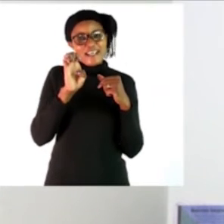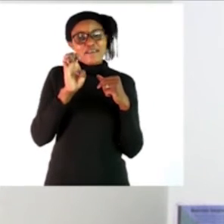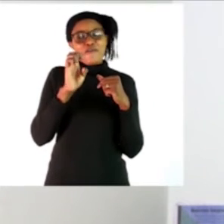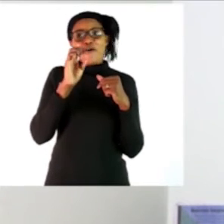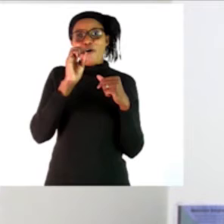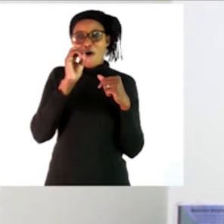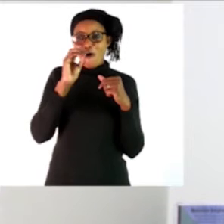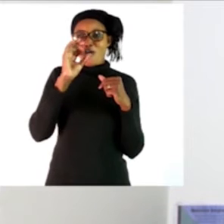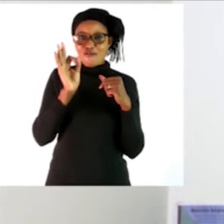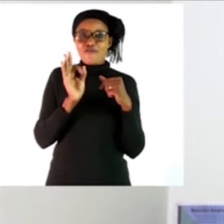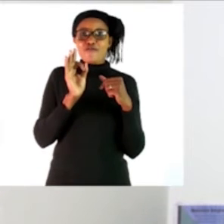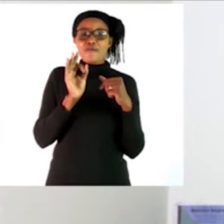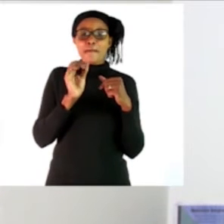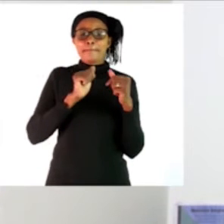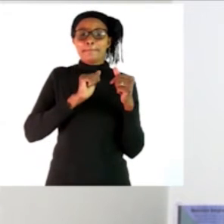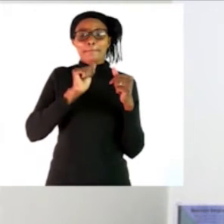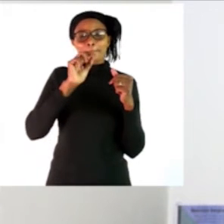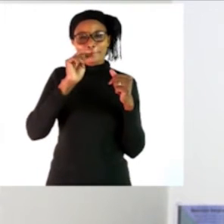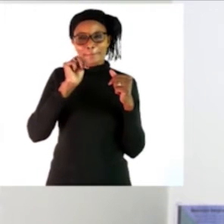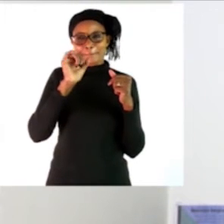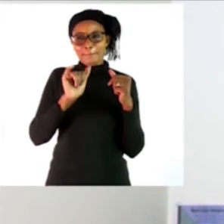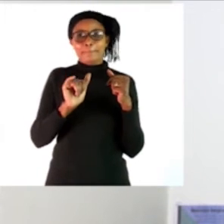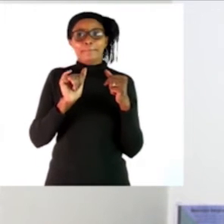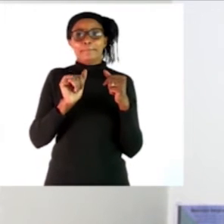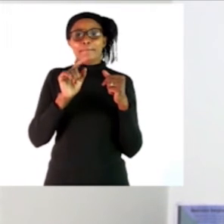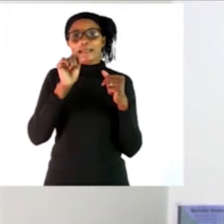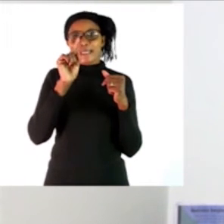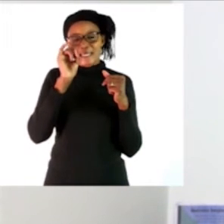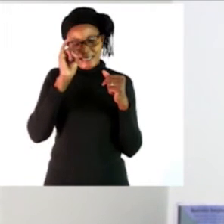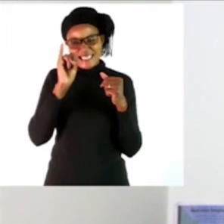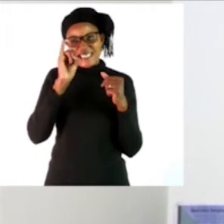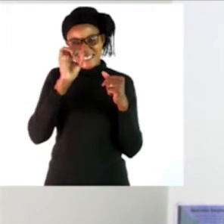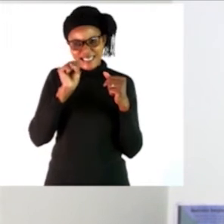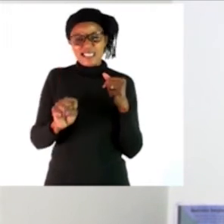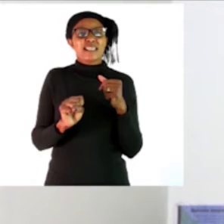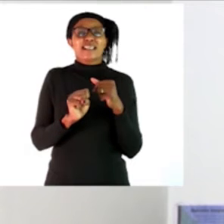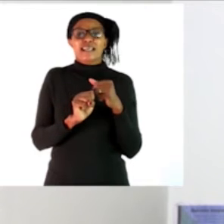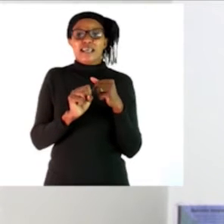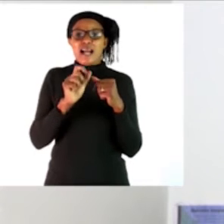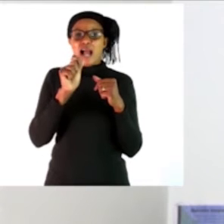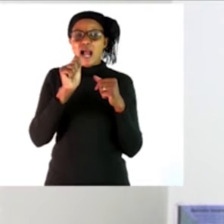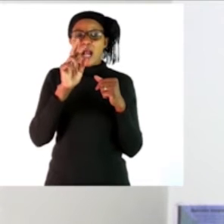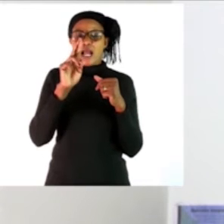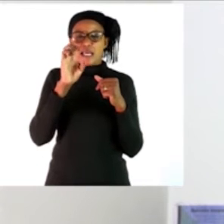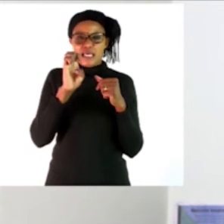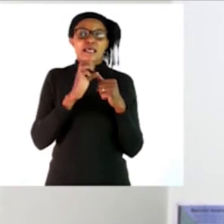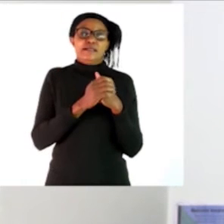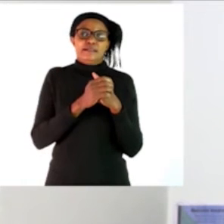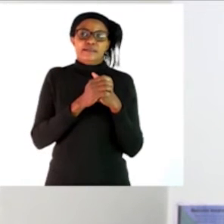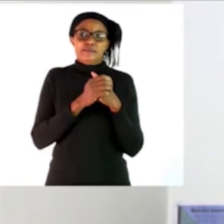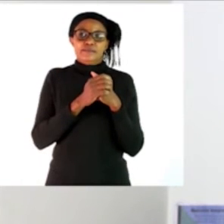of, my, is, are. Now, these